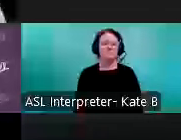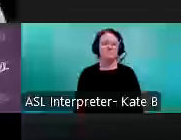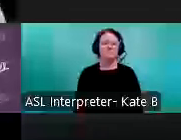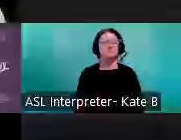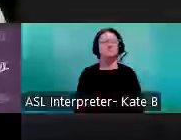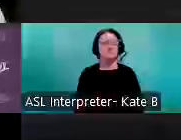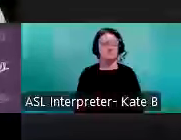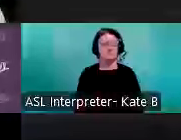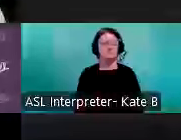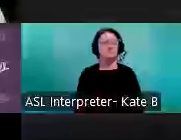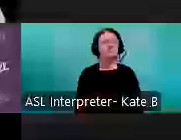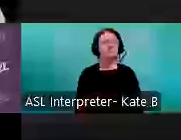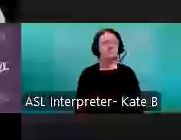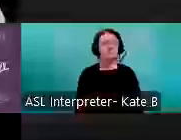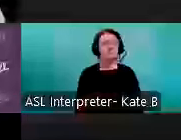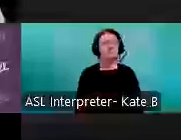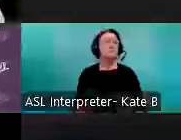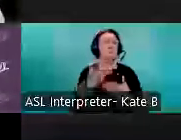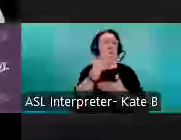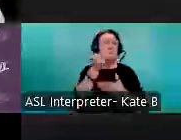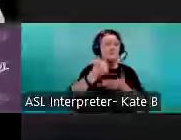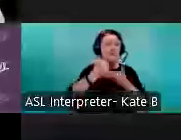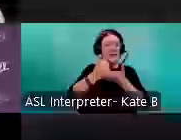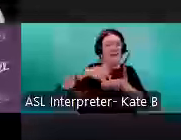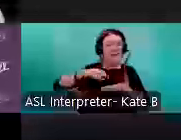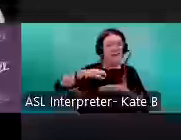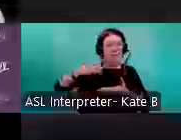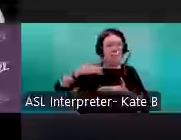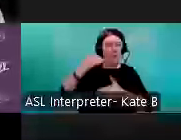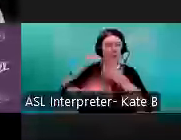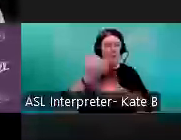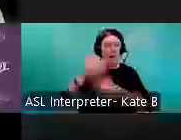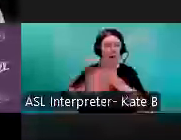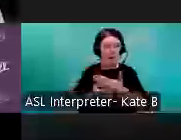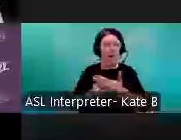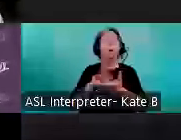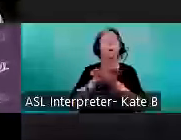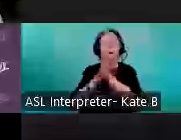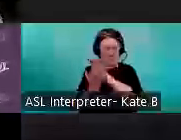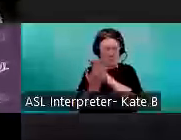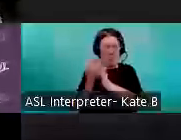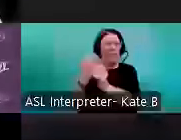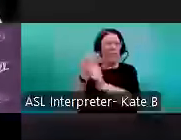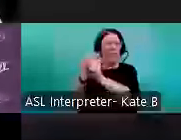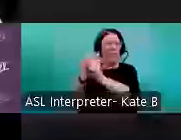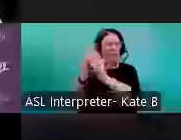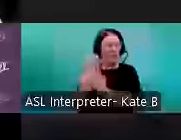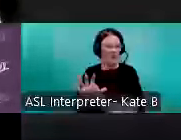So one of the best ways that you can learn more about the election process and all the